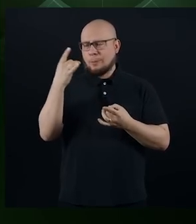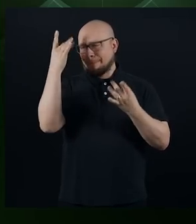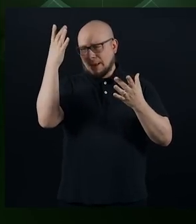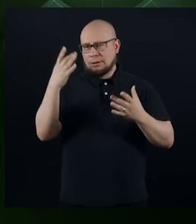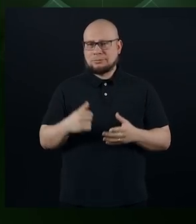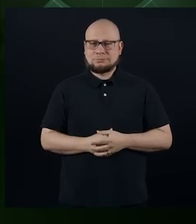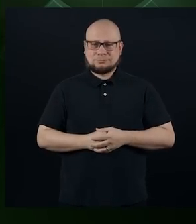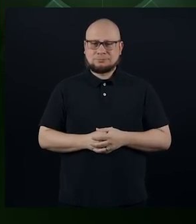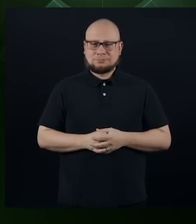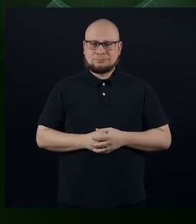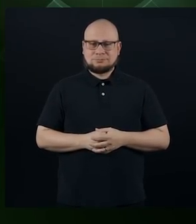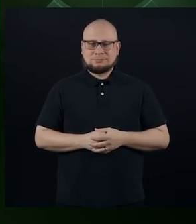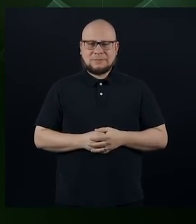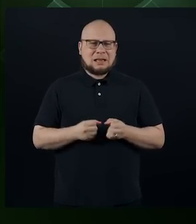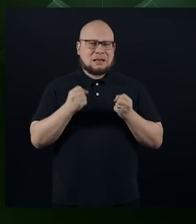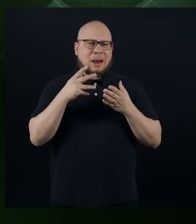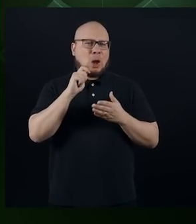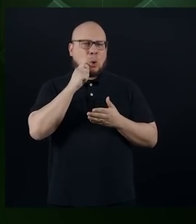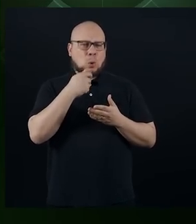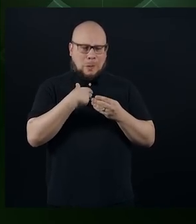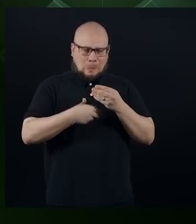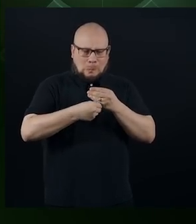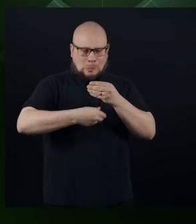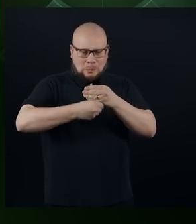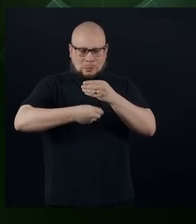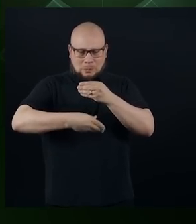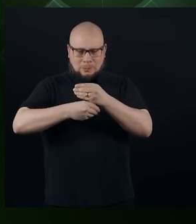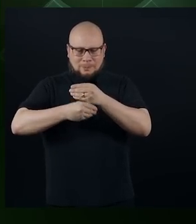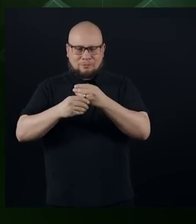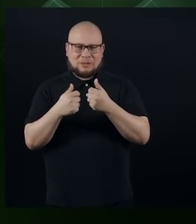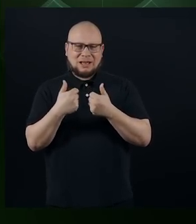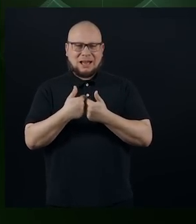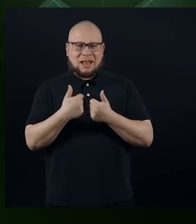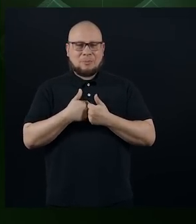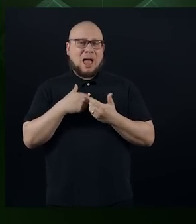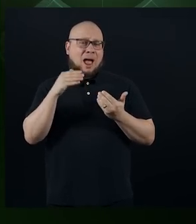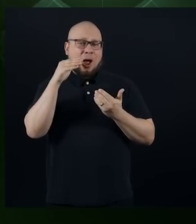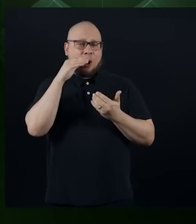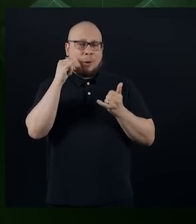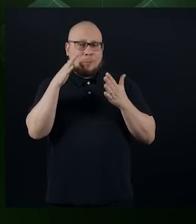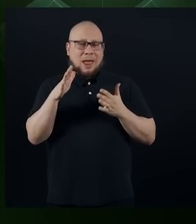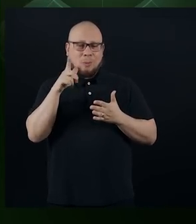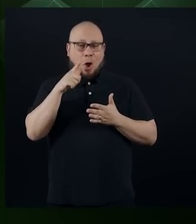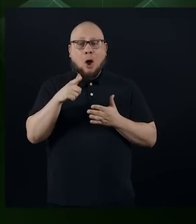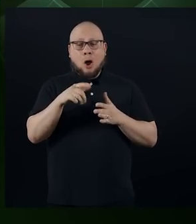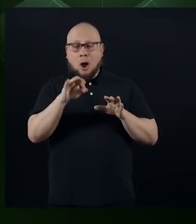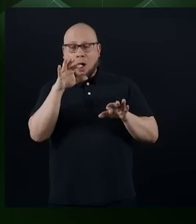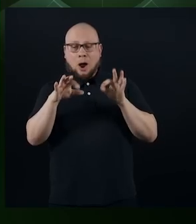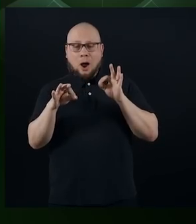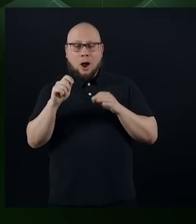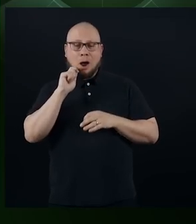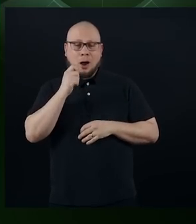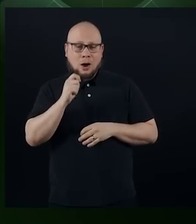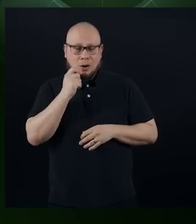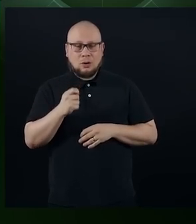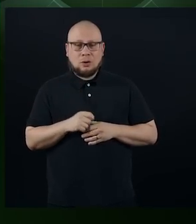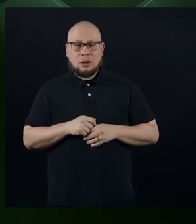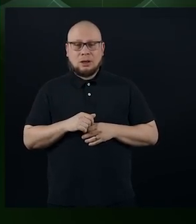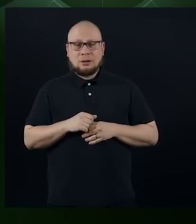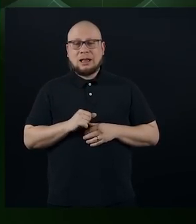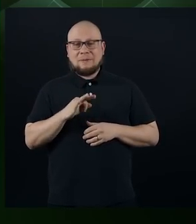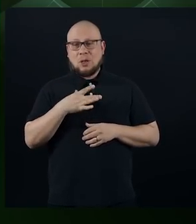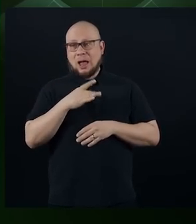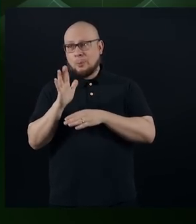There's so many cool little references that we've managed to include, and I hope that those resonate with fans of both the ride and